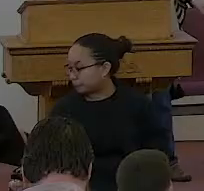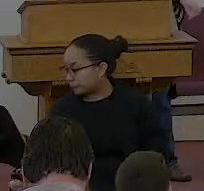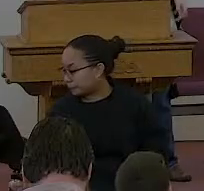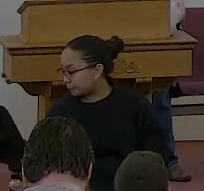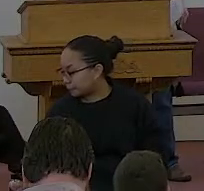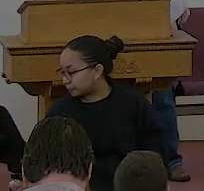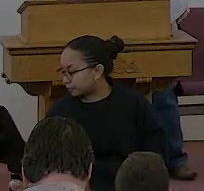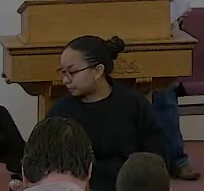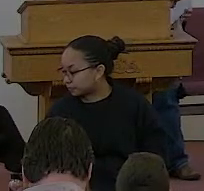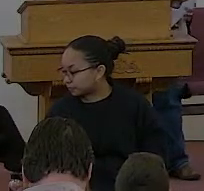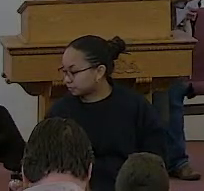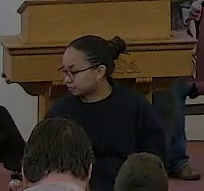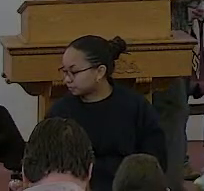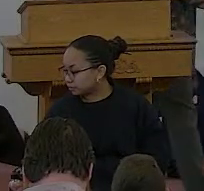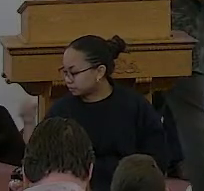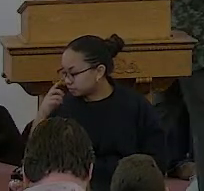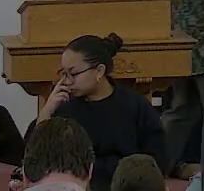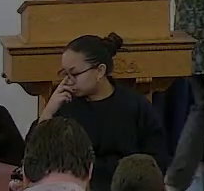welcome.